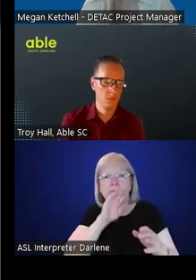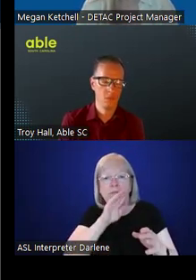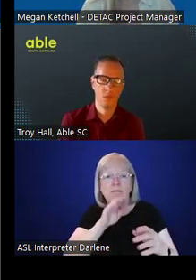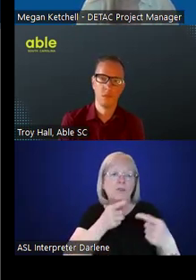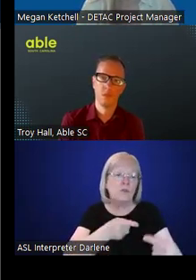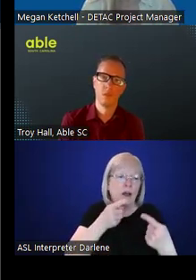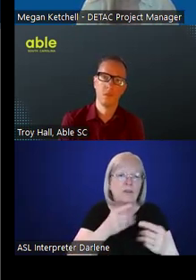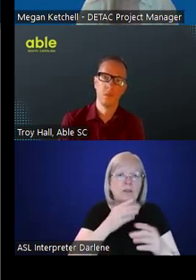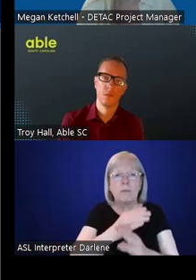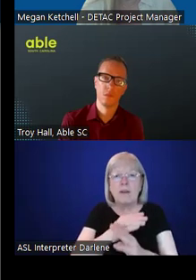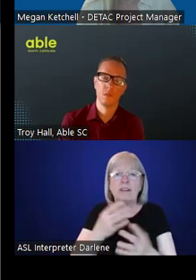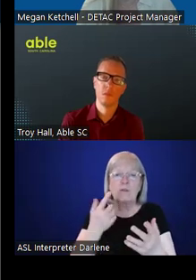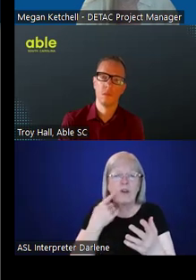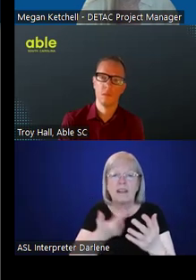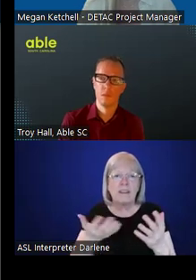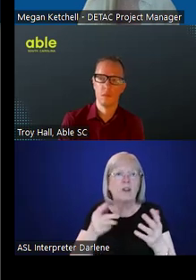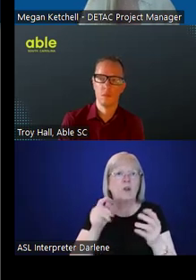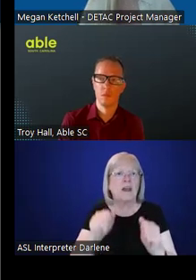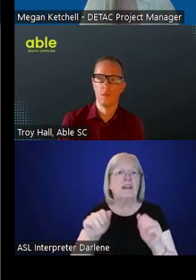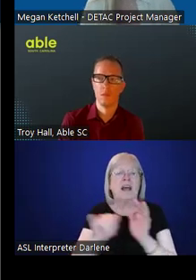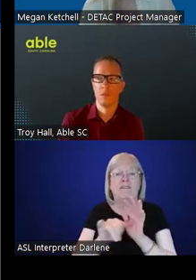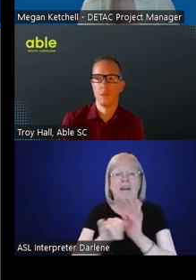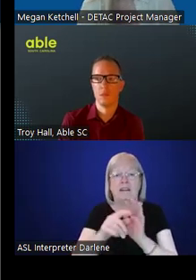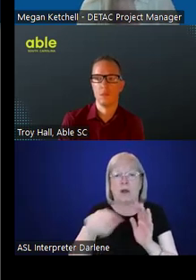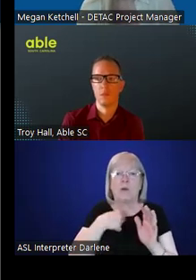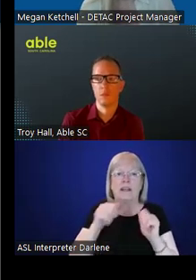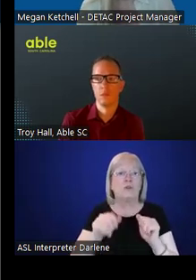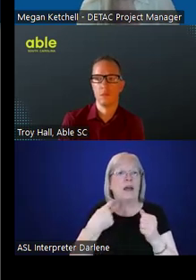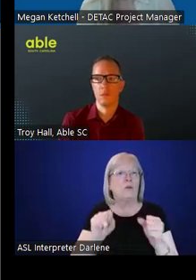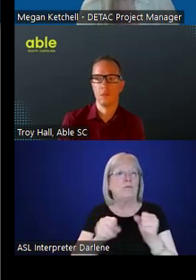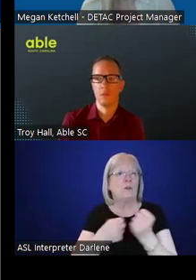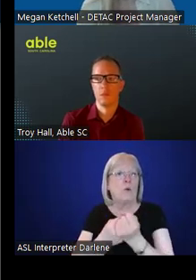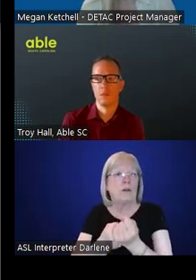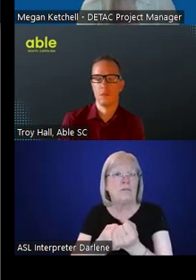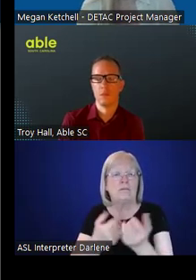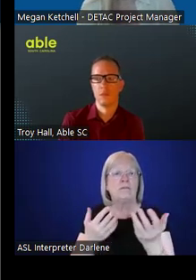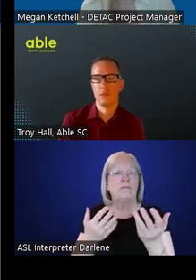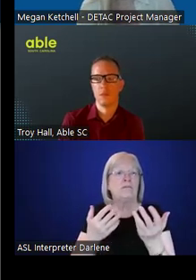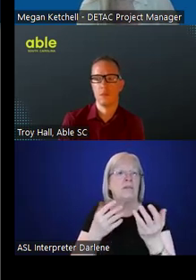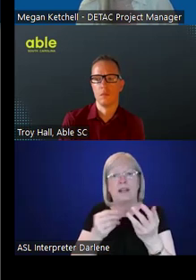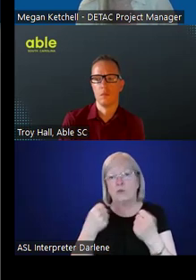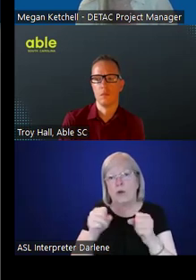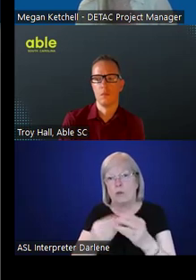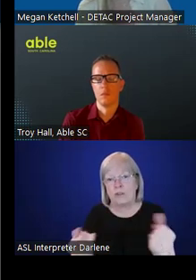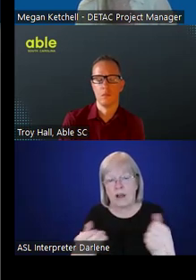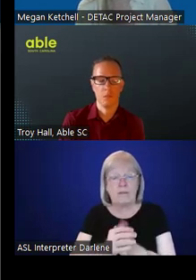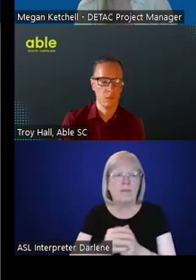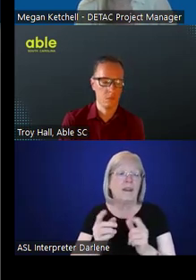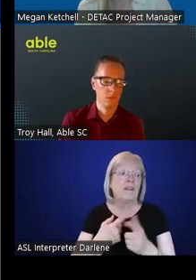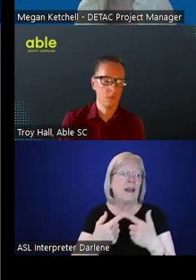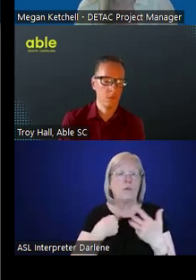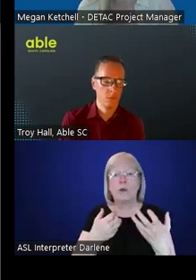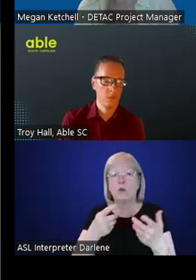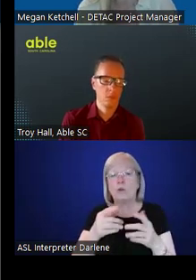for ideas on how to identify support and resolutions. And then what we're looking for from you is just active participation of at